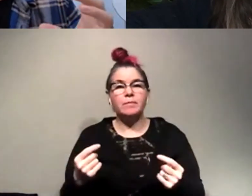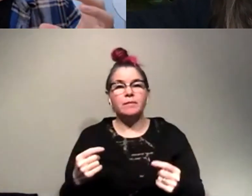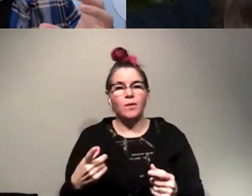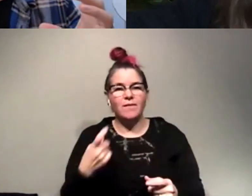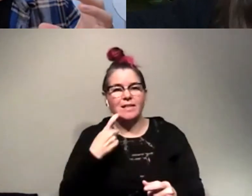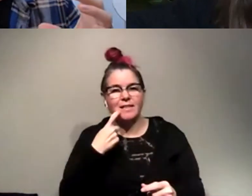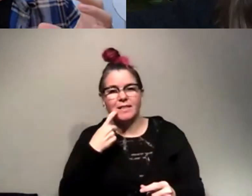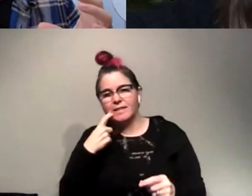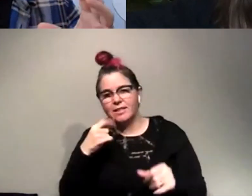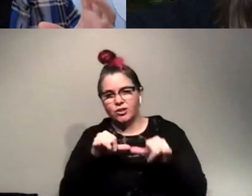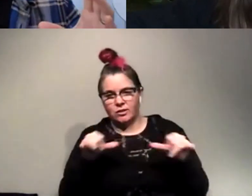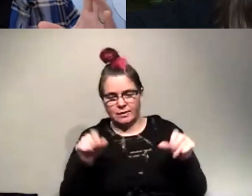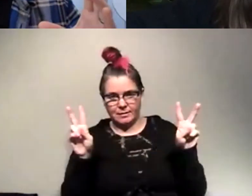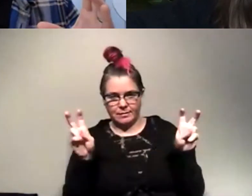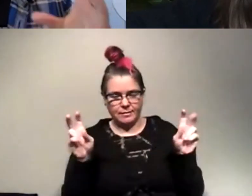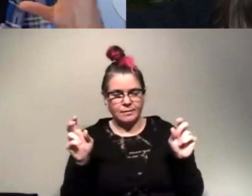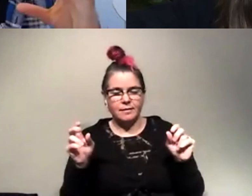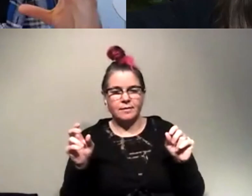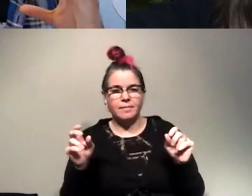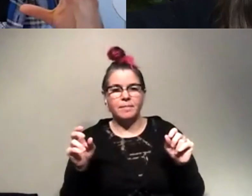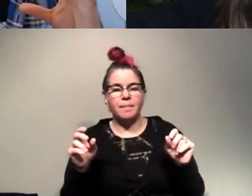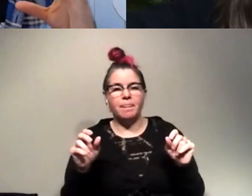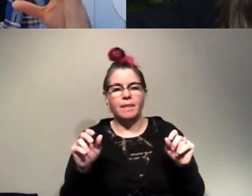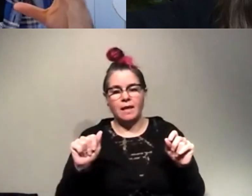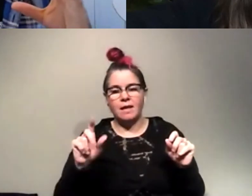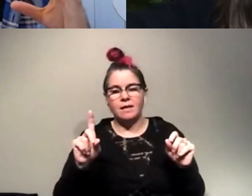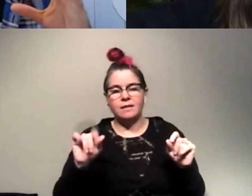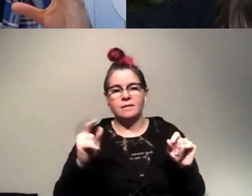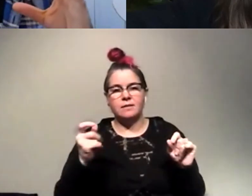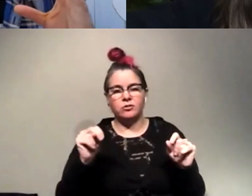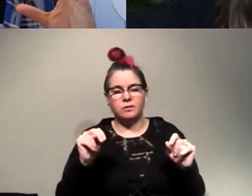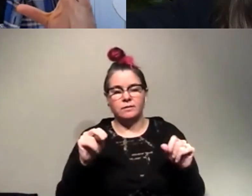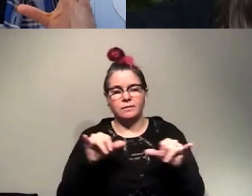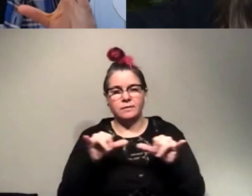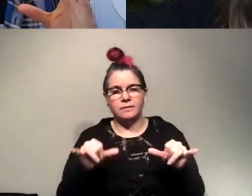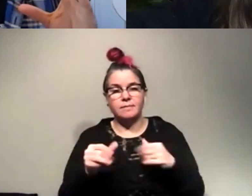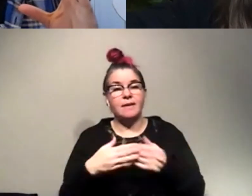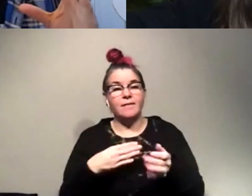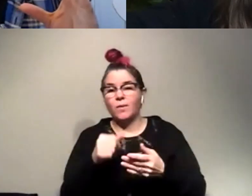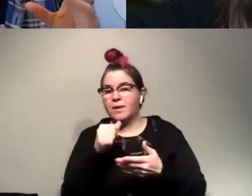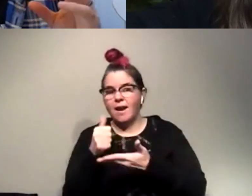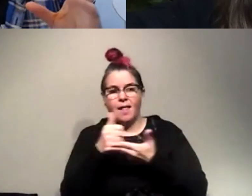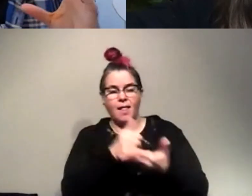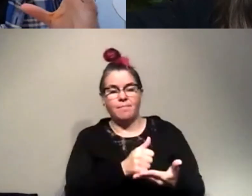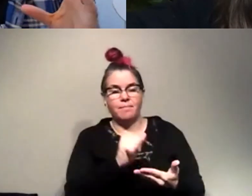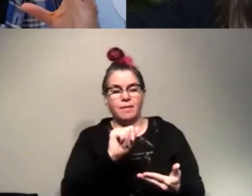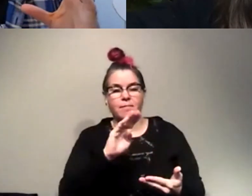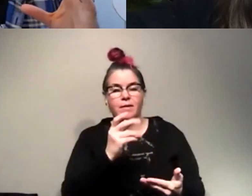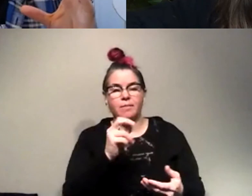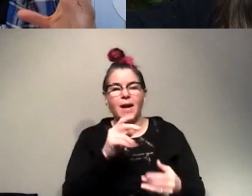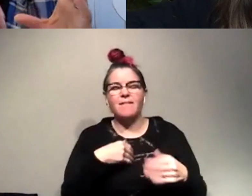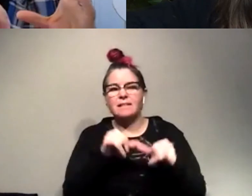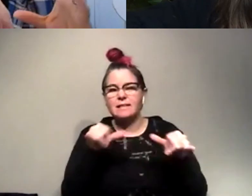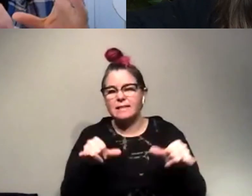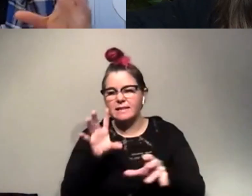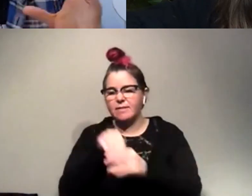systems. That the plasmid, even though it may not be helping the bacterium, will have some system in it so